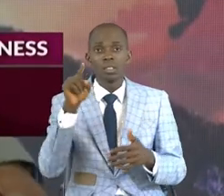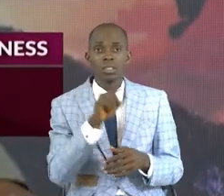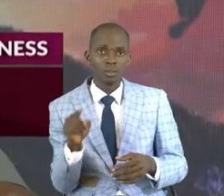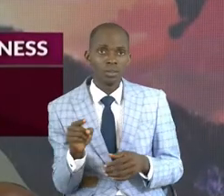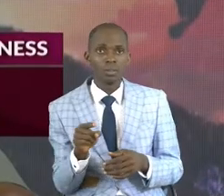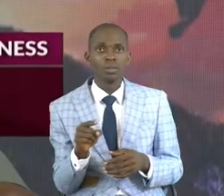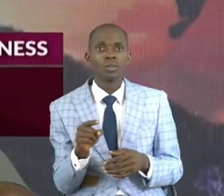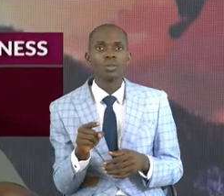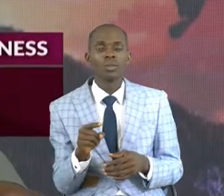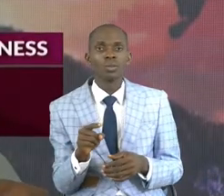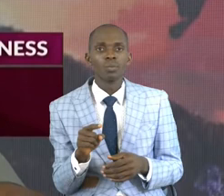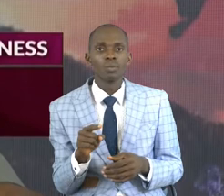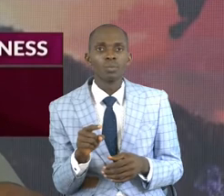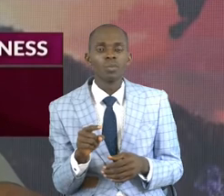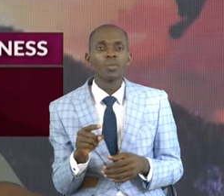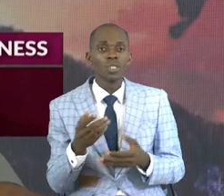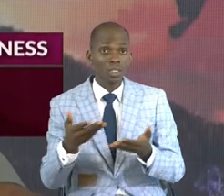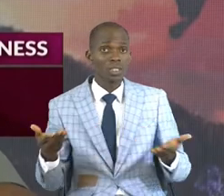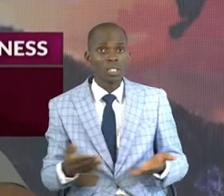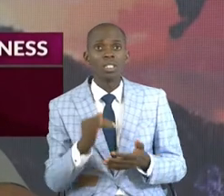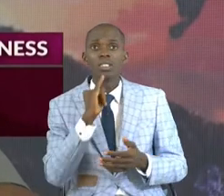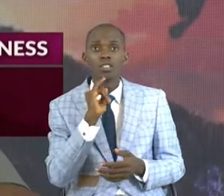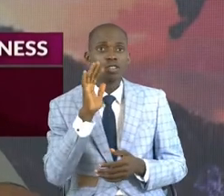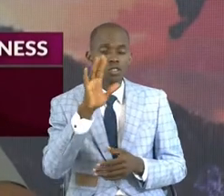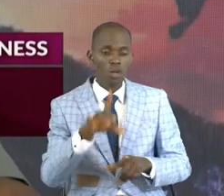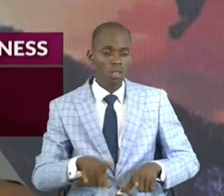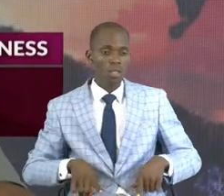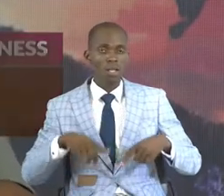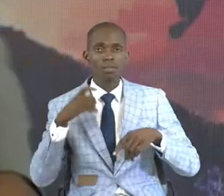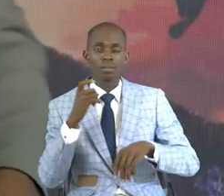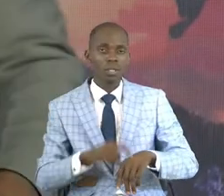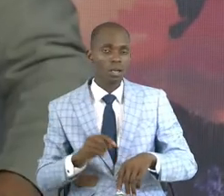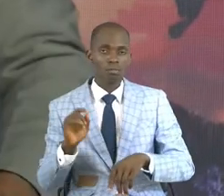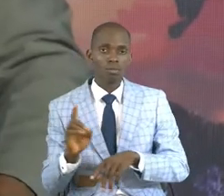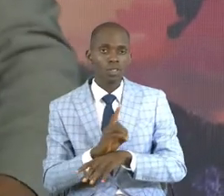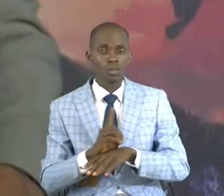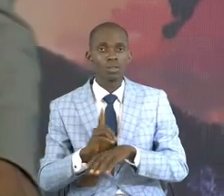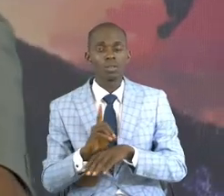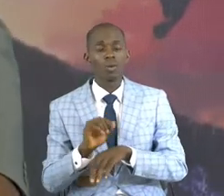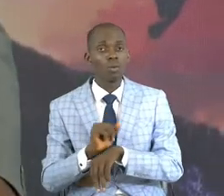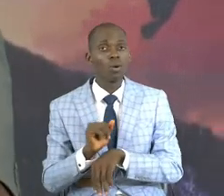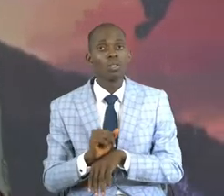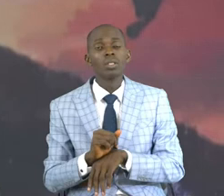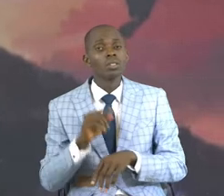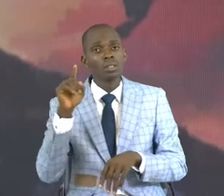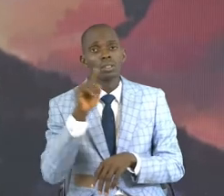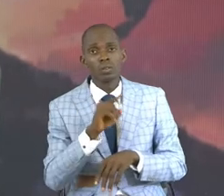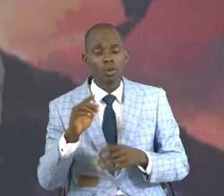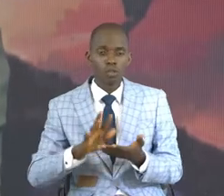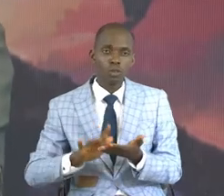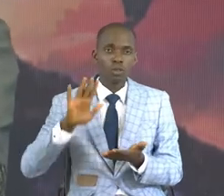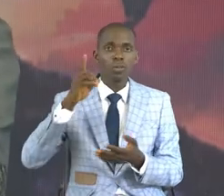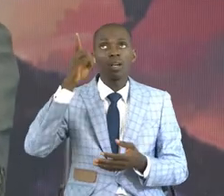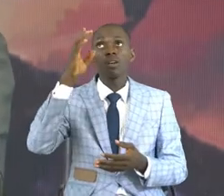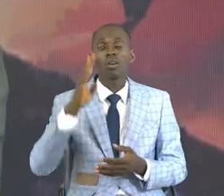your whole duty. Here is your lifetime duty. Therefore, glorify God in